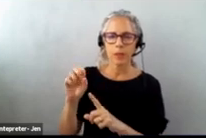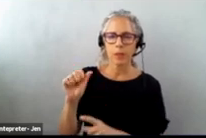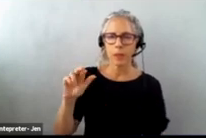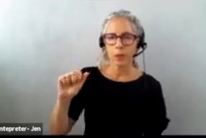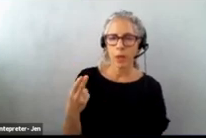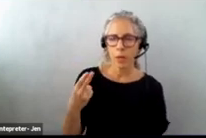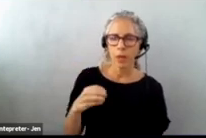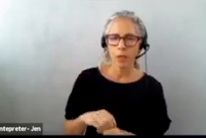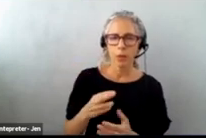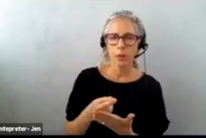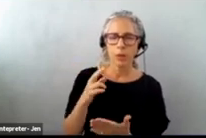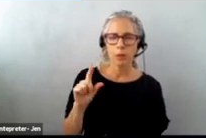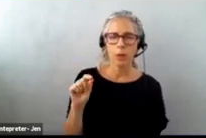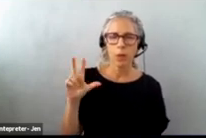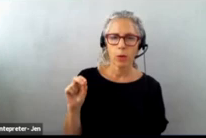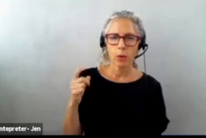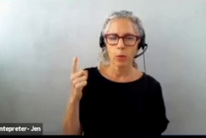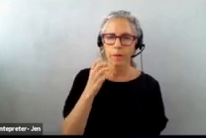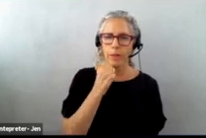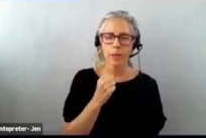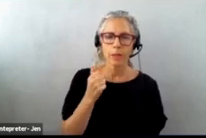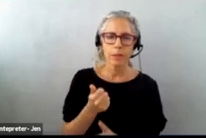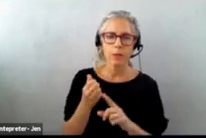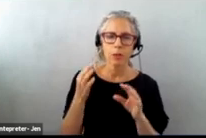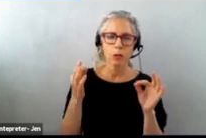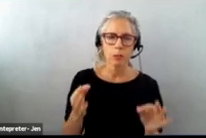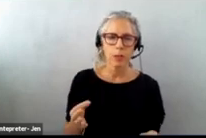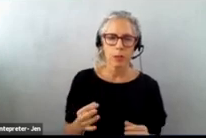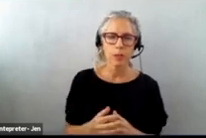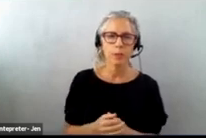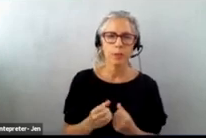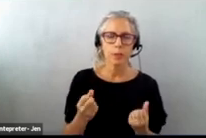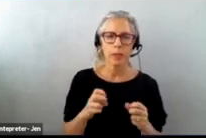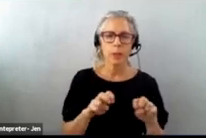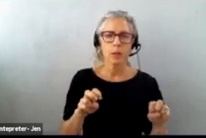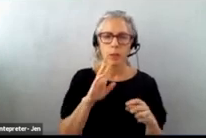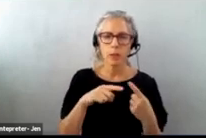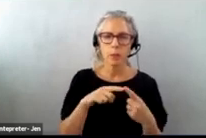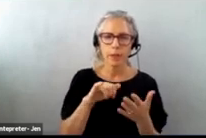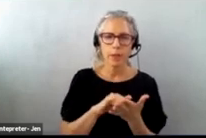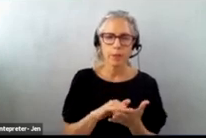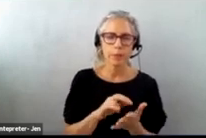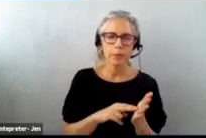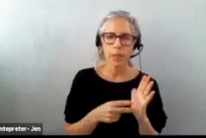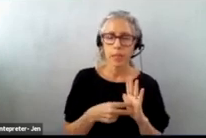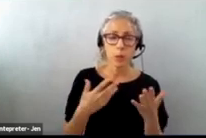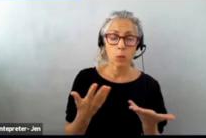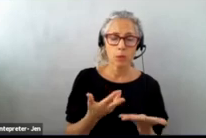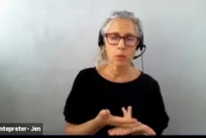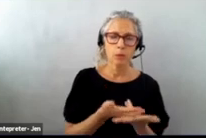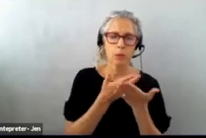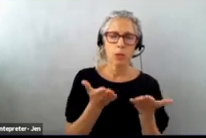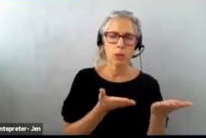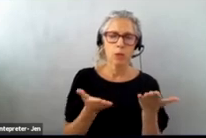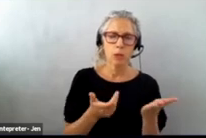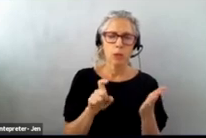in Rehab 2030, one of the values is self-determination. And a lot of the panelists spoke about this, meaning that rehabilitation services should